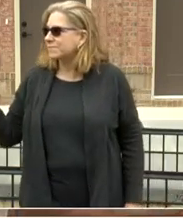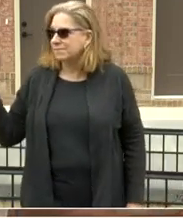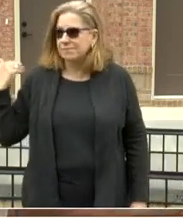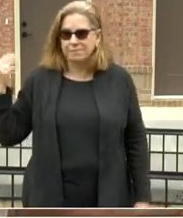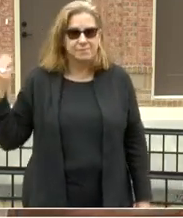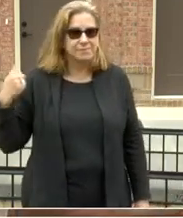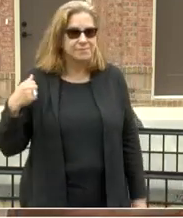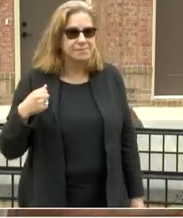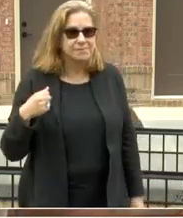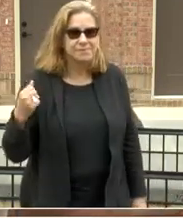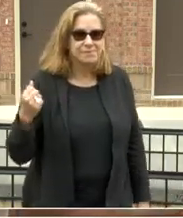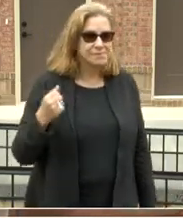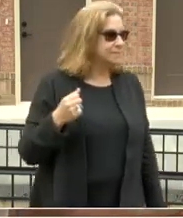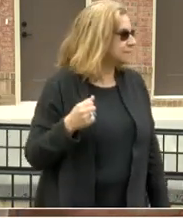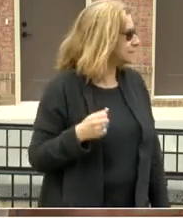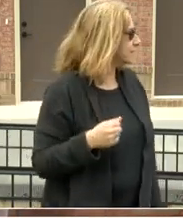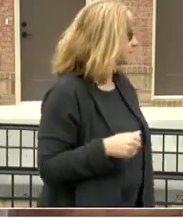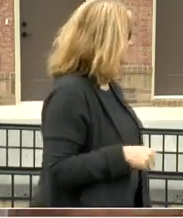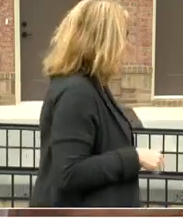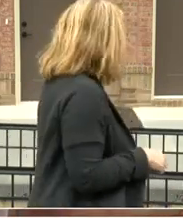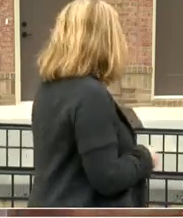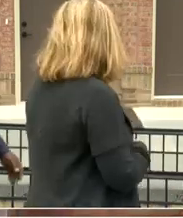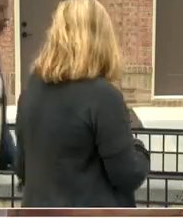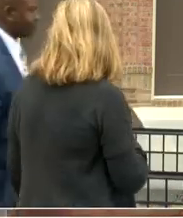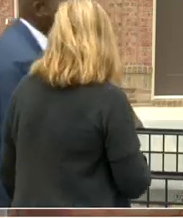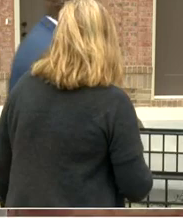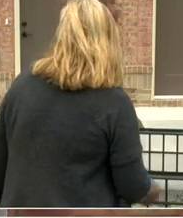project manager. Come on over here, you guys.